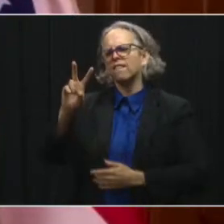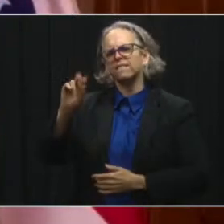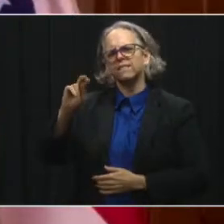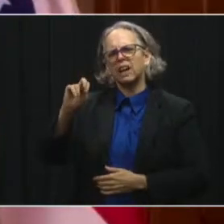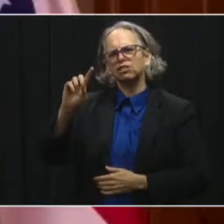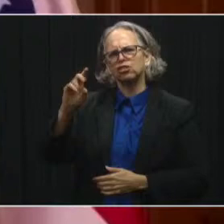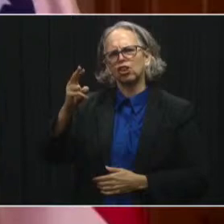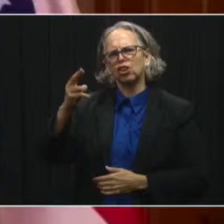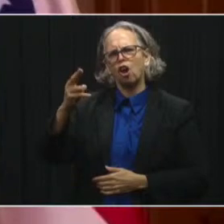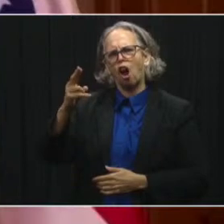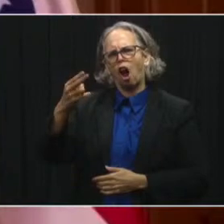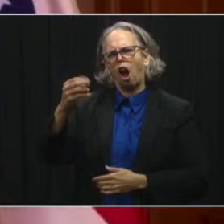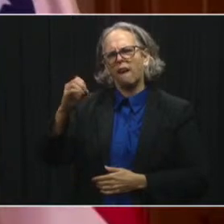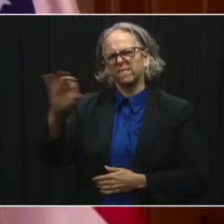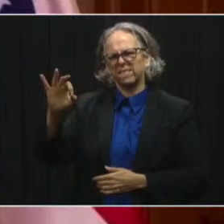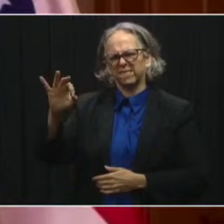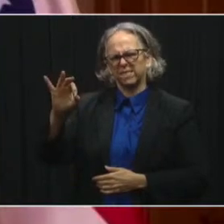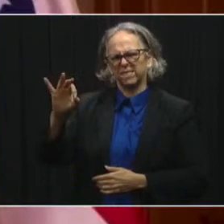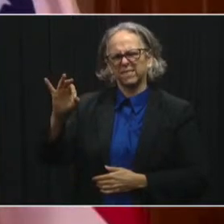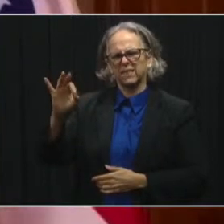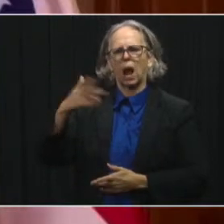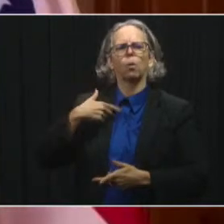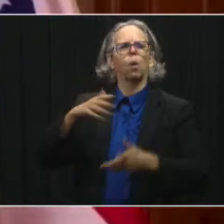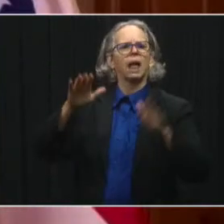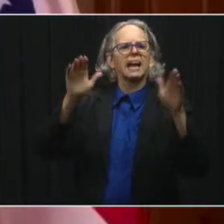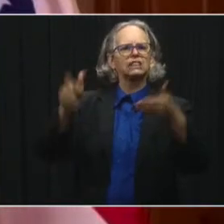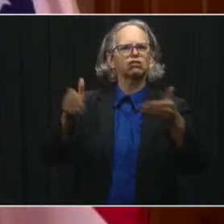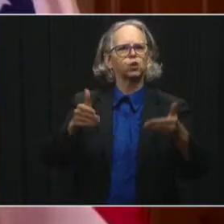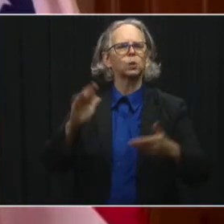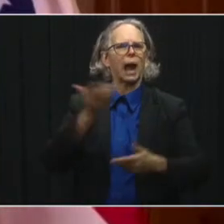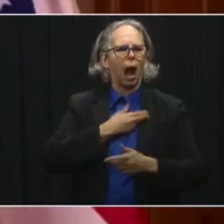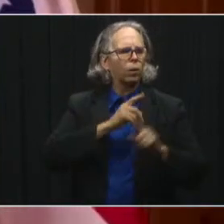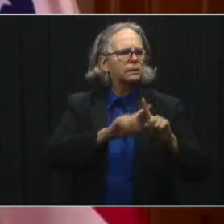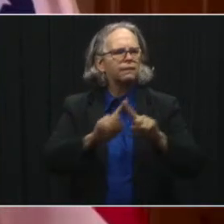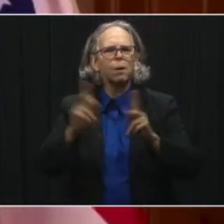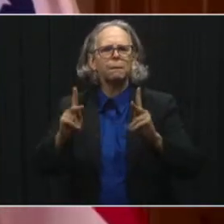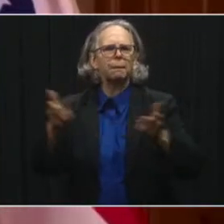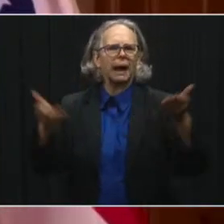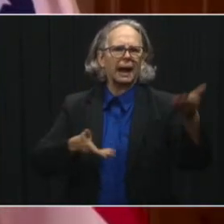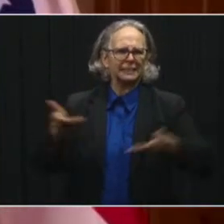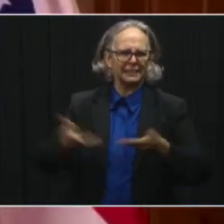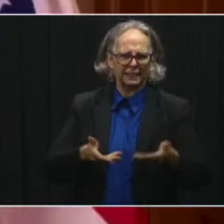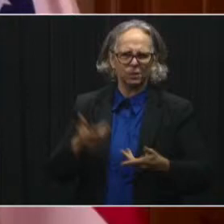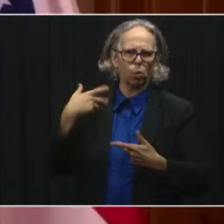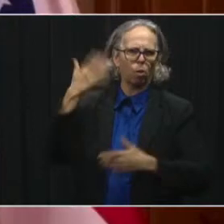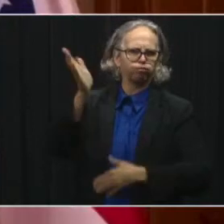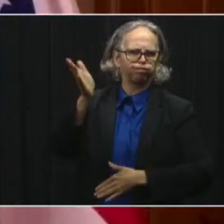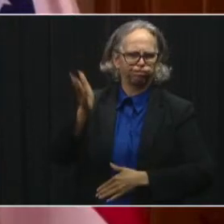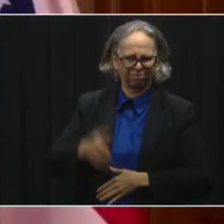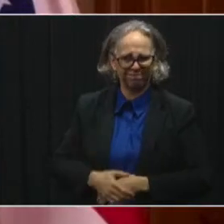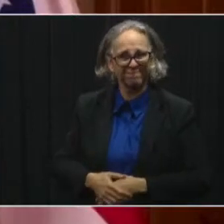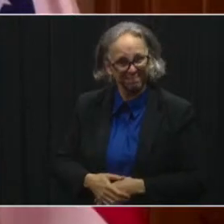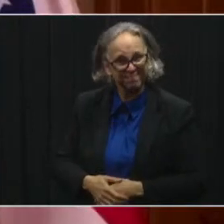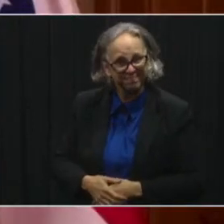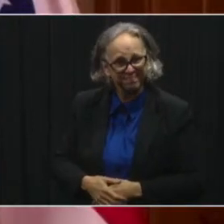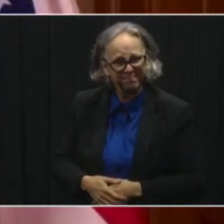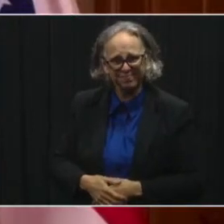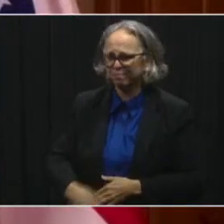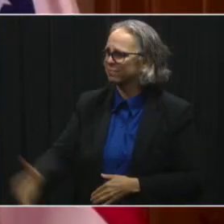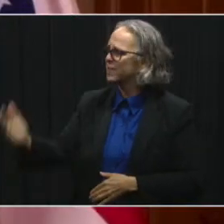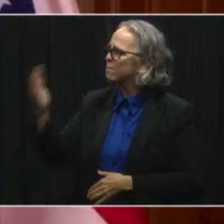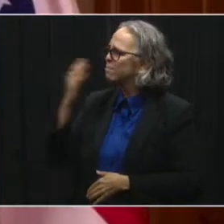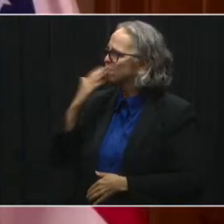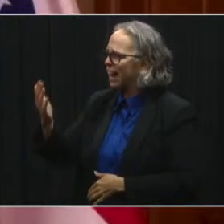and then we have some guests. Dr. Vanderhoff. Thank you, Governor. Well, the numbers you've outlined today